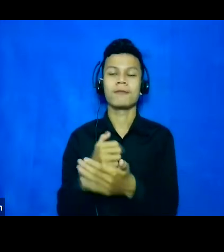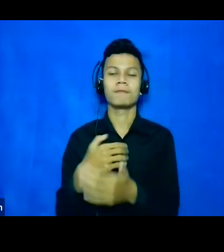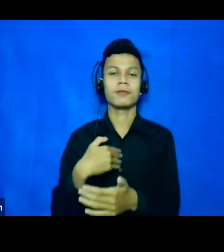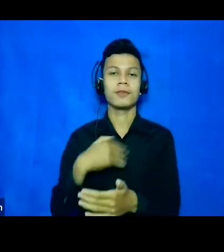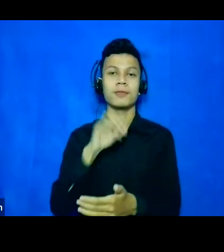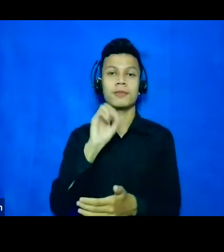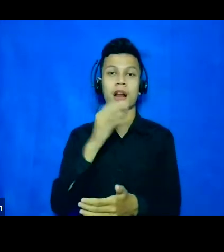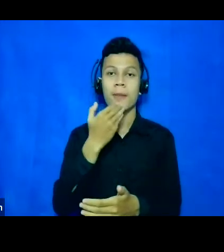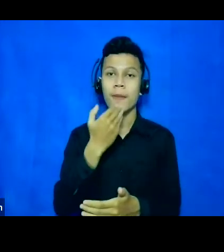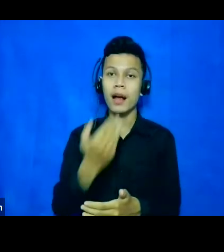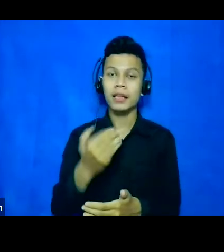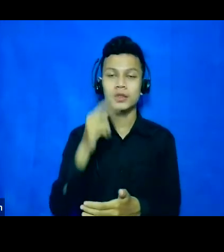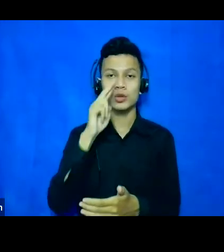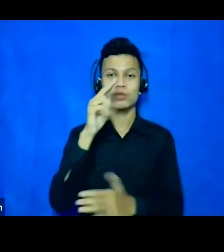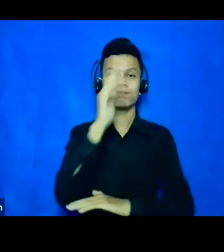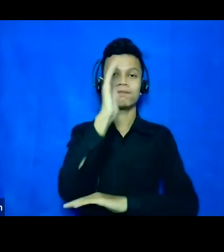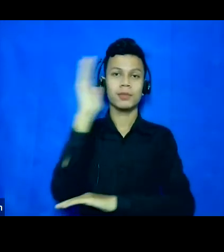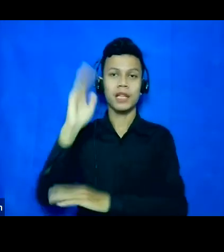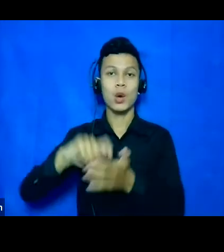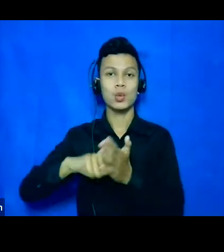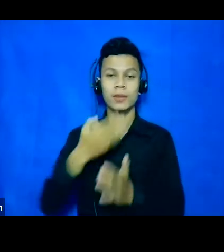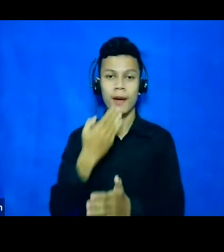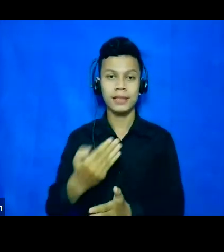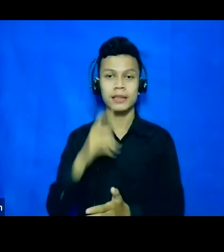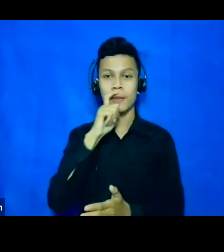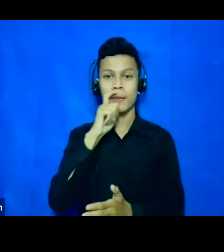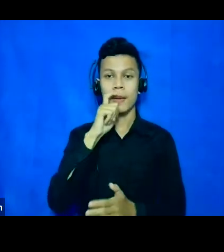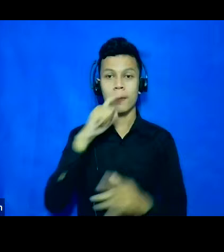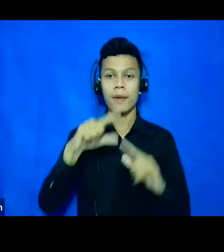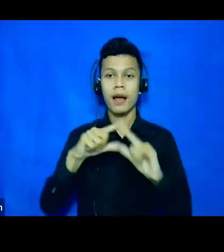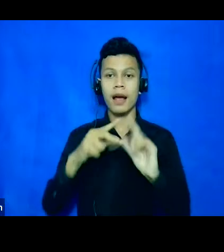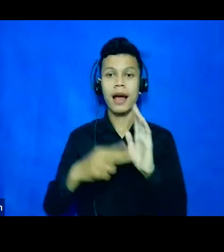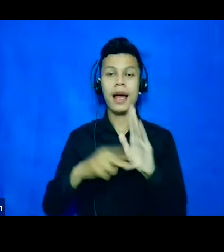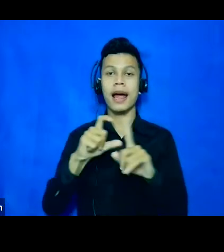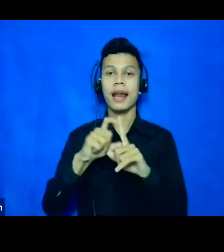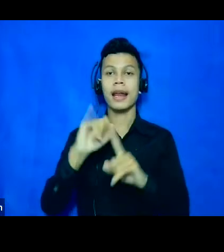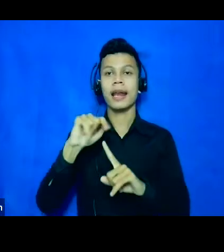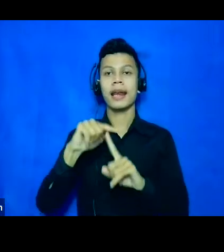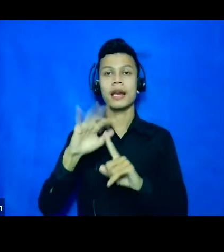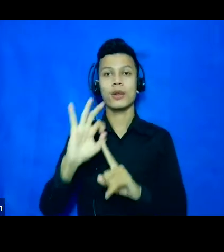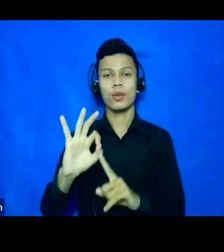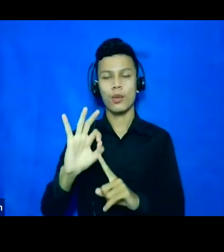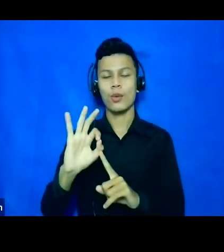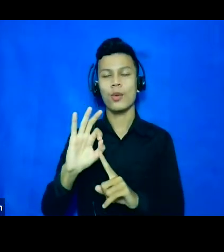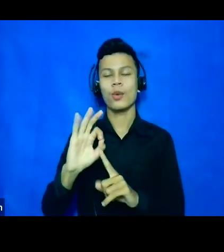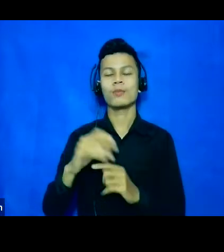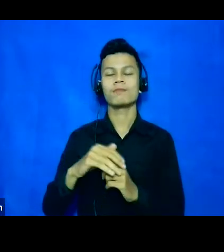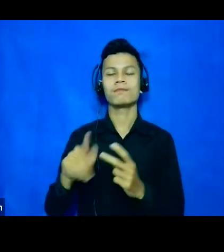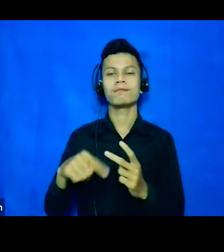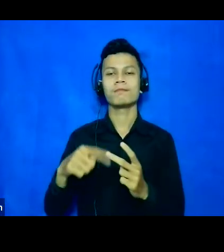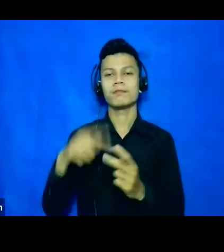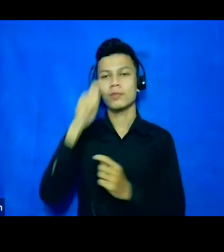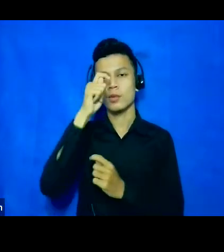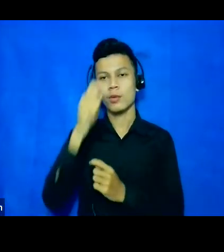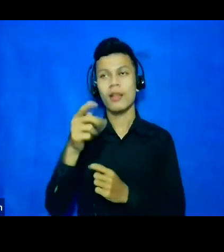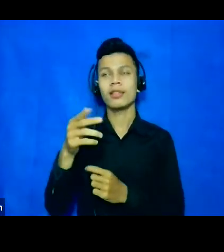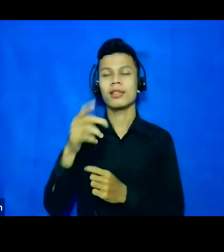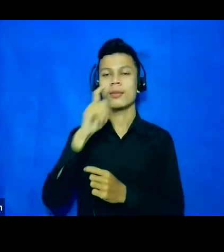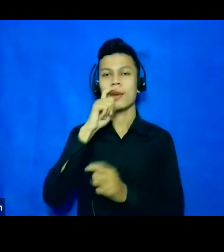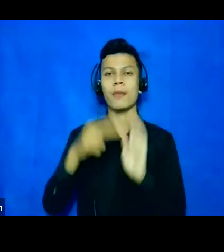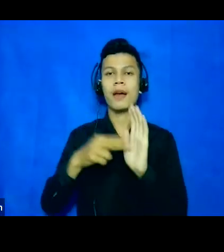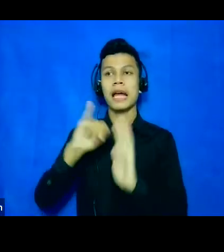Dr. Anindito Aditomo, Excellency Nino from Ministry of